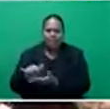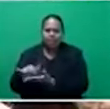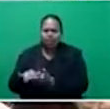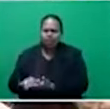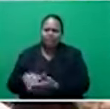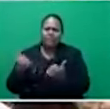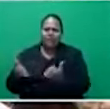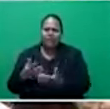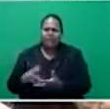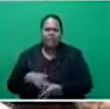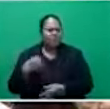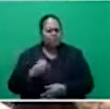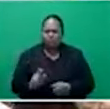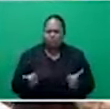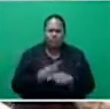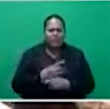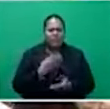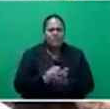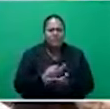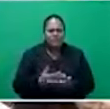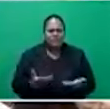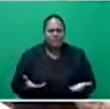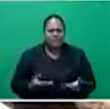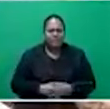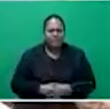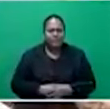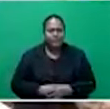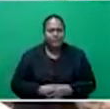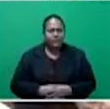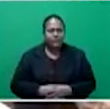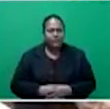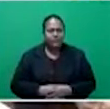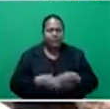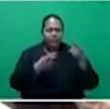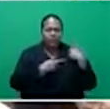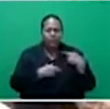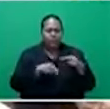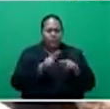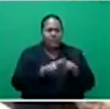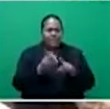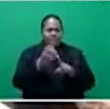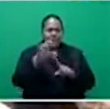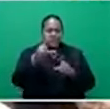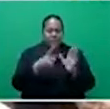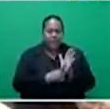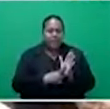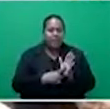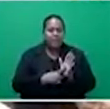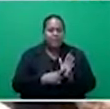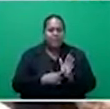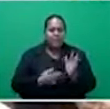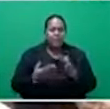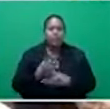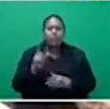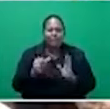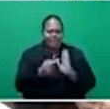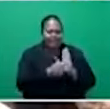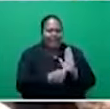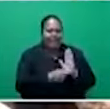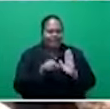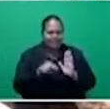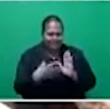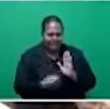charges to counter rising costs internationally. The statutory role of FPCL is still maintained through the Seaports Management Act, and there has